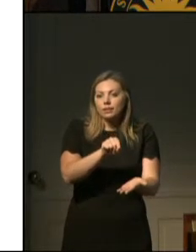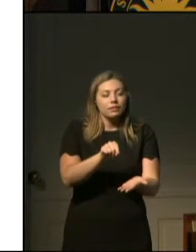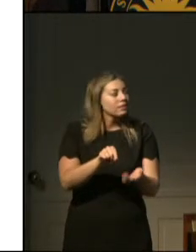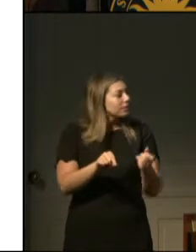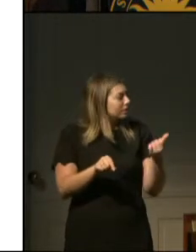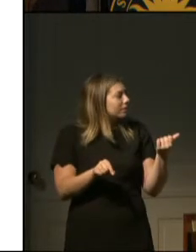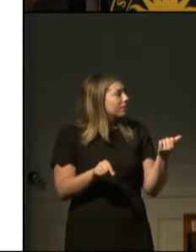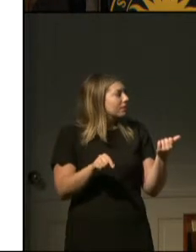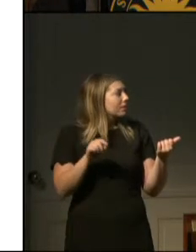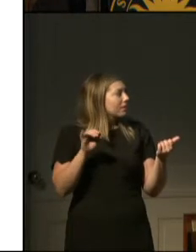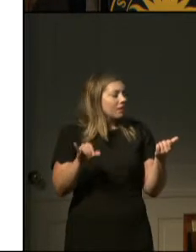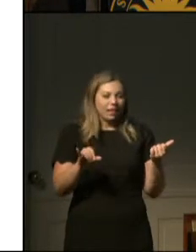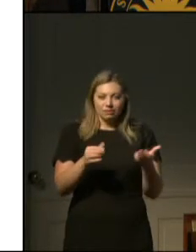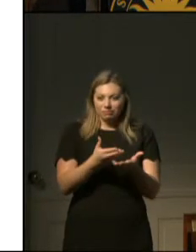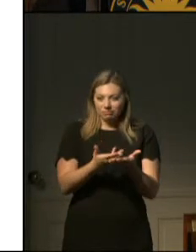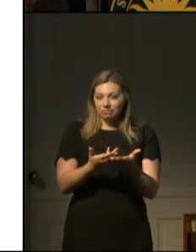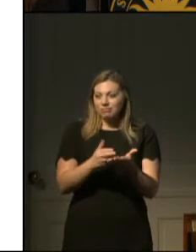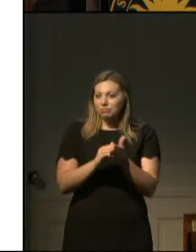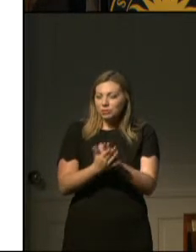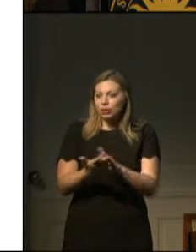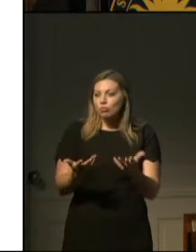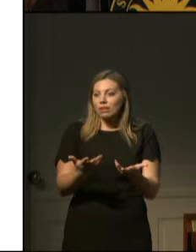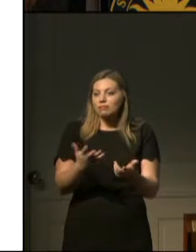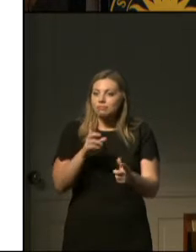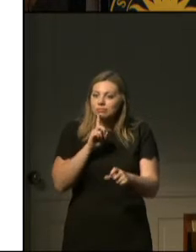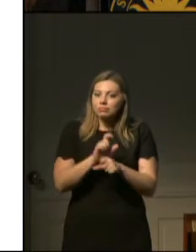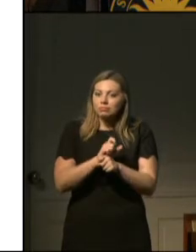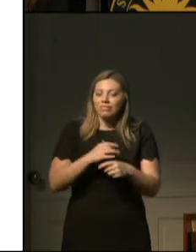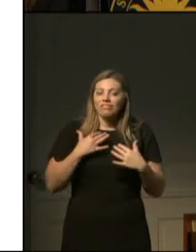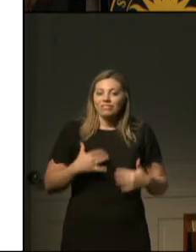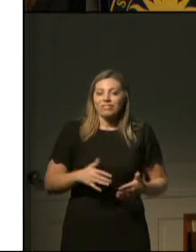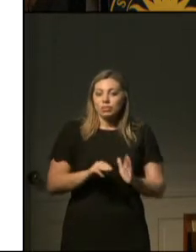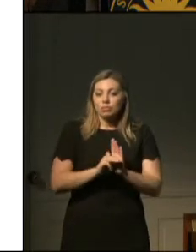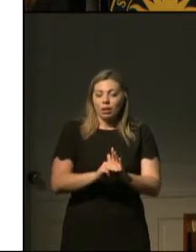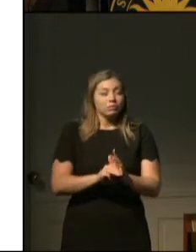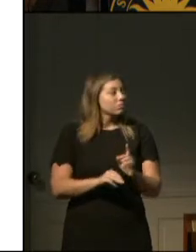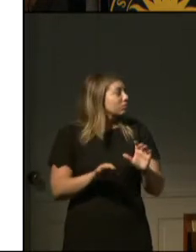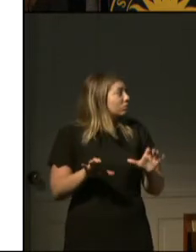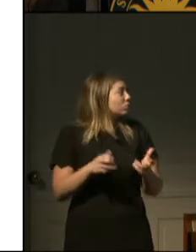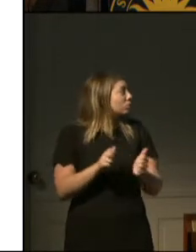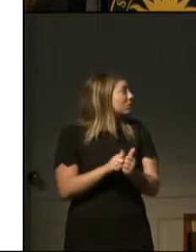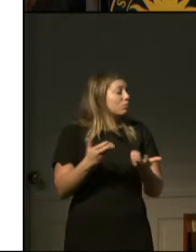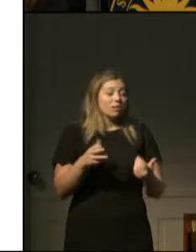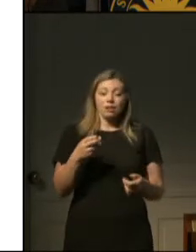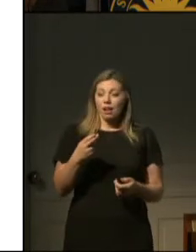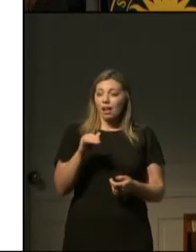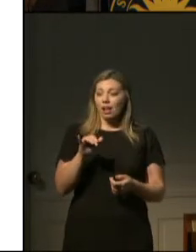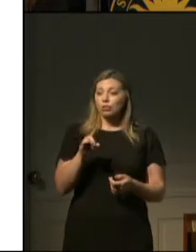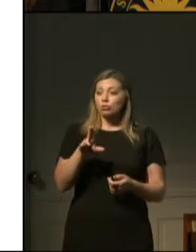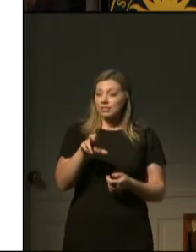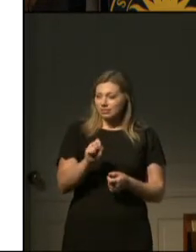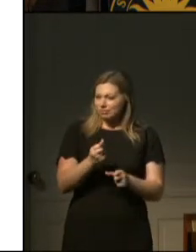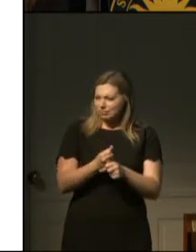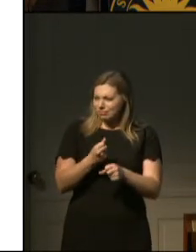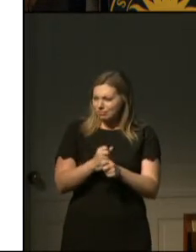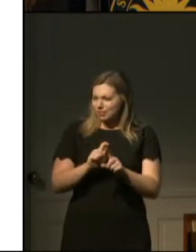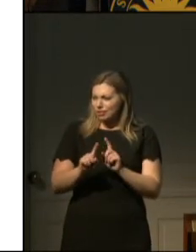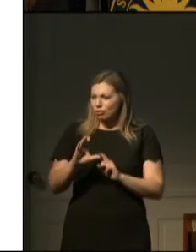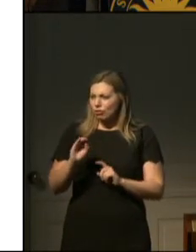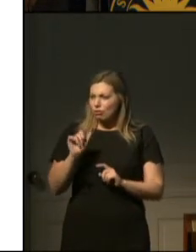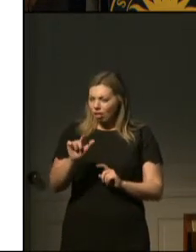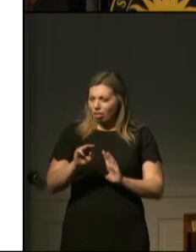that specimen into now a physical model. And so we've done this with the hydrus and created these coral models